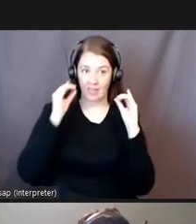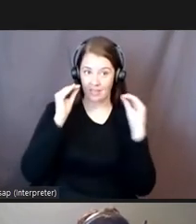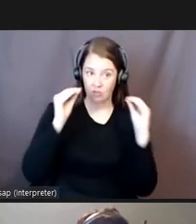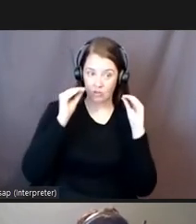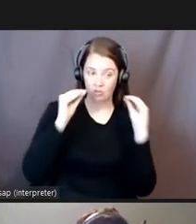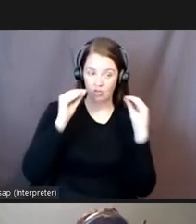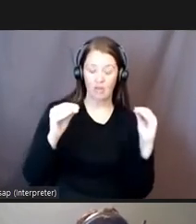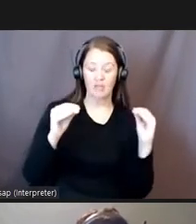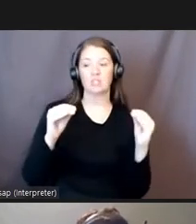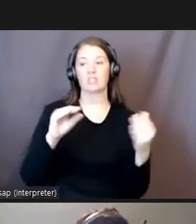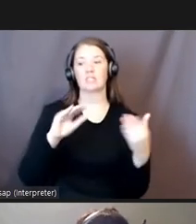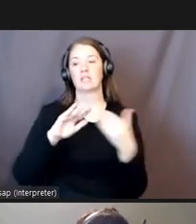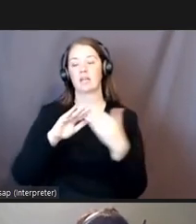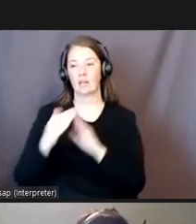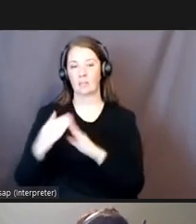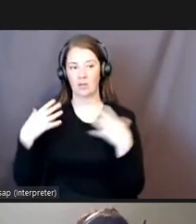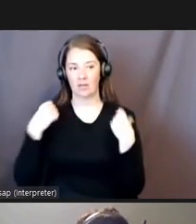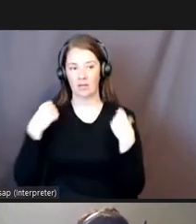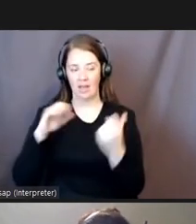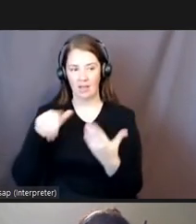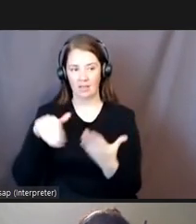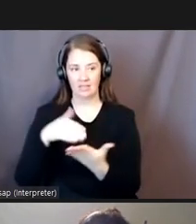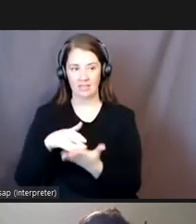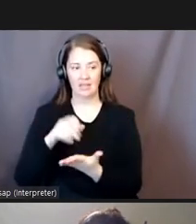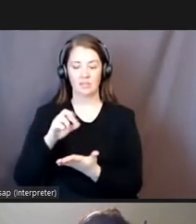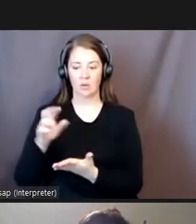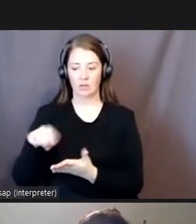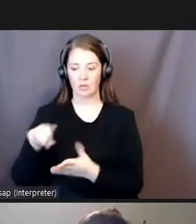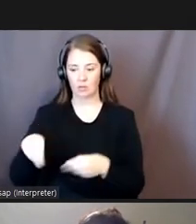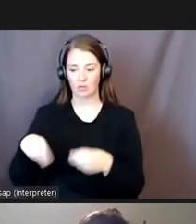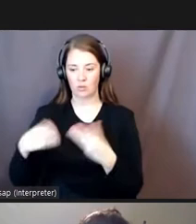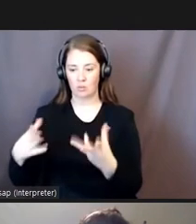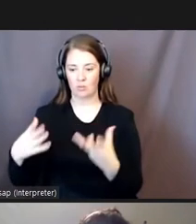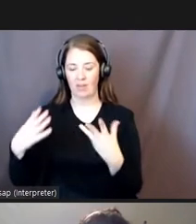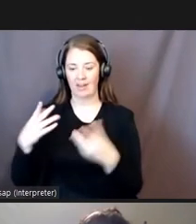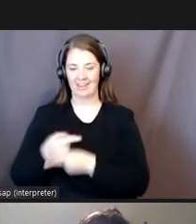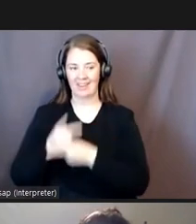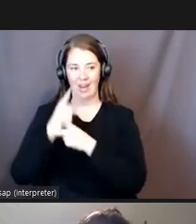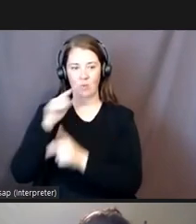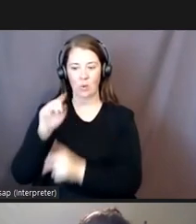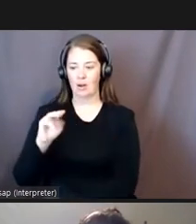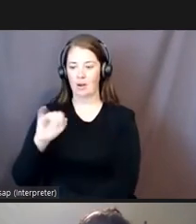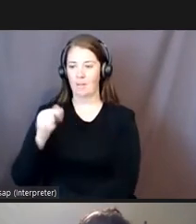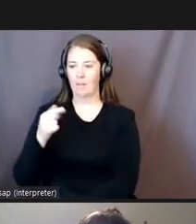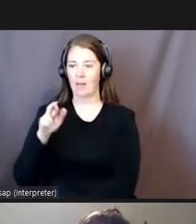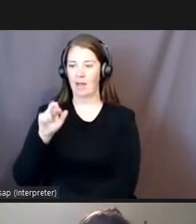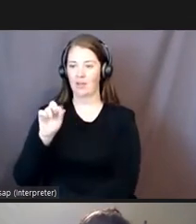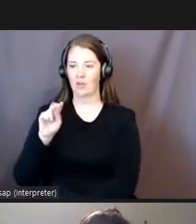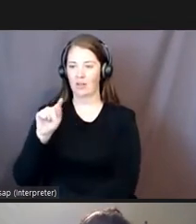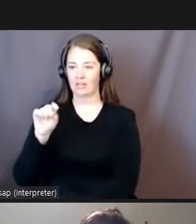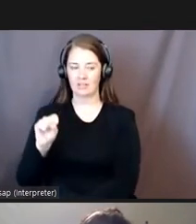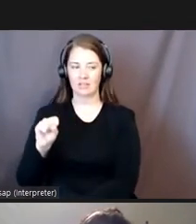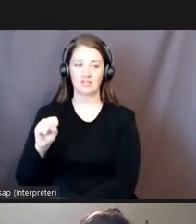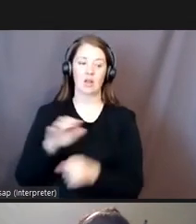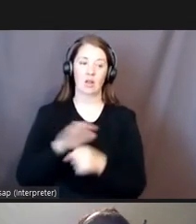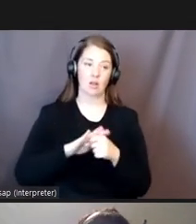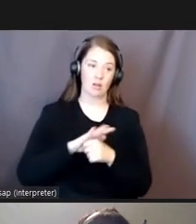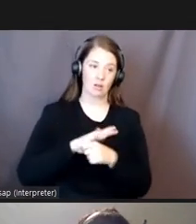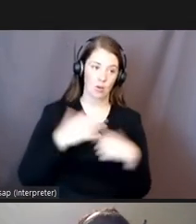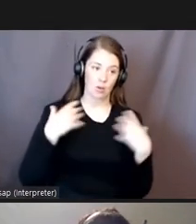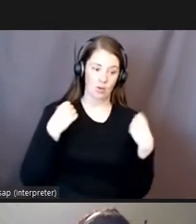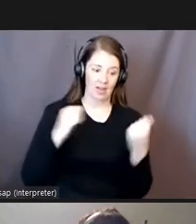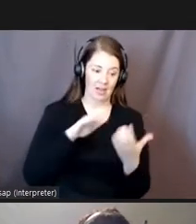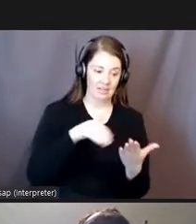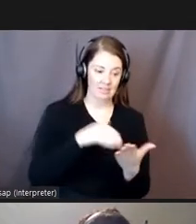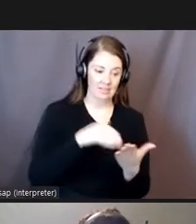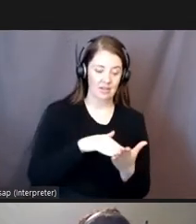community health centers or health centers providing healthcare to migrants, local health departments or agencies, community mental health